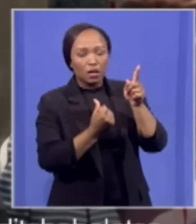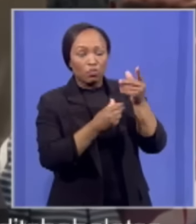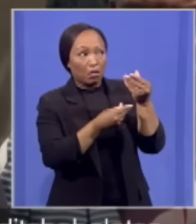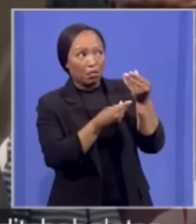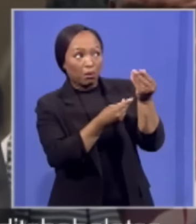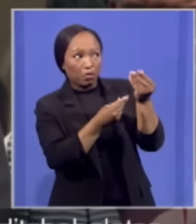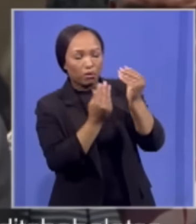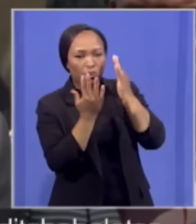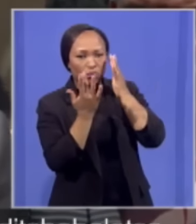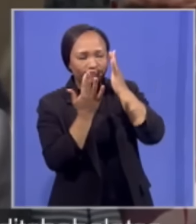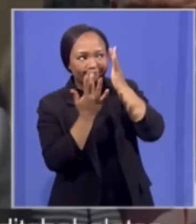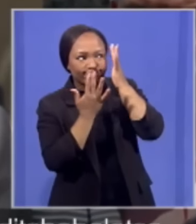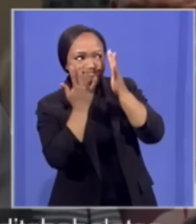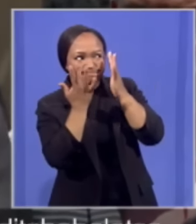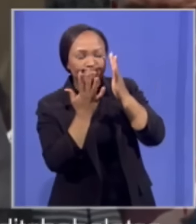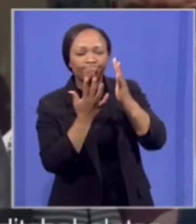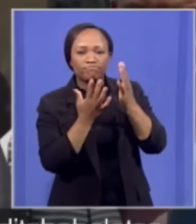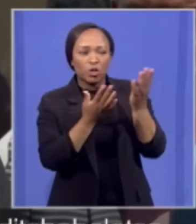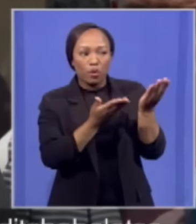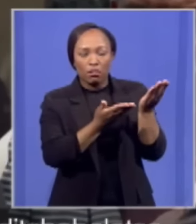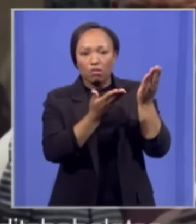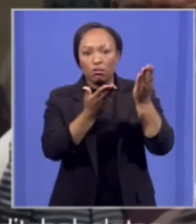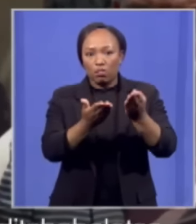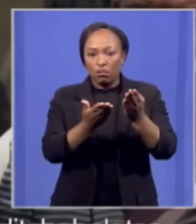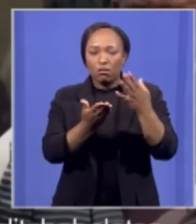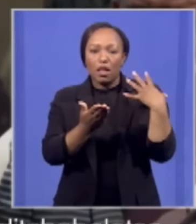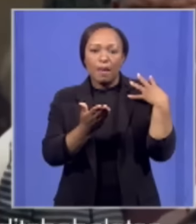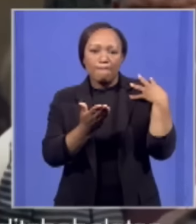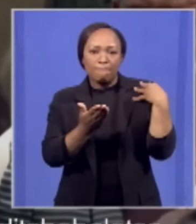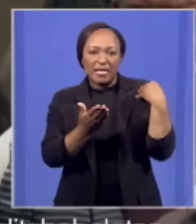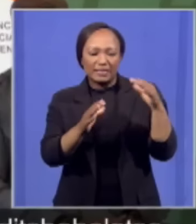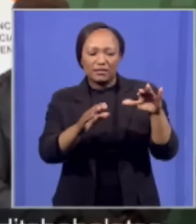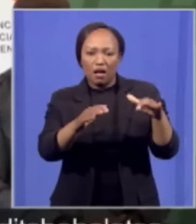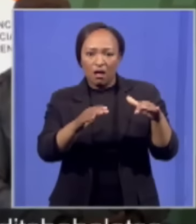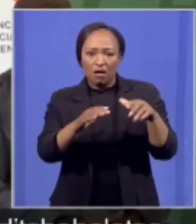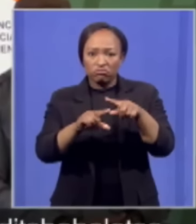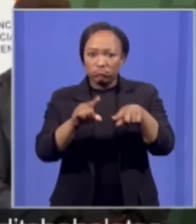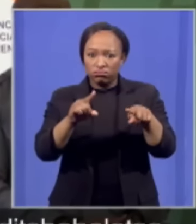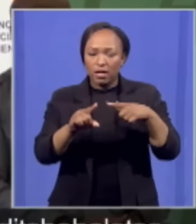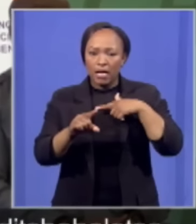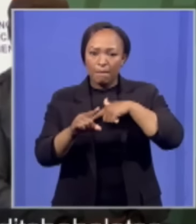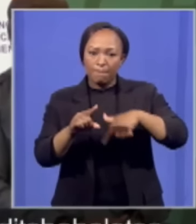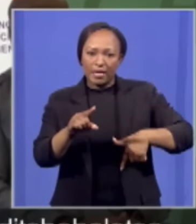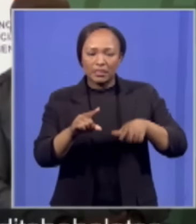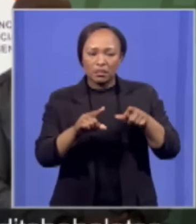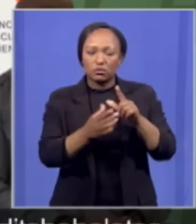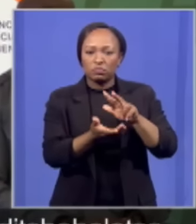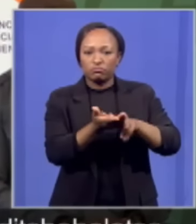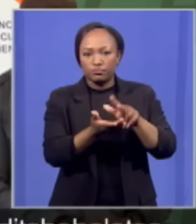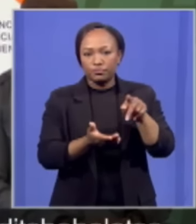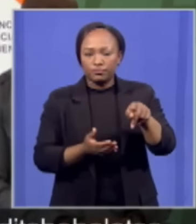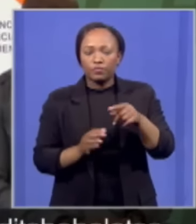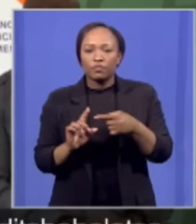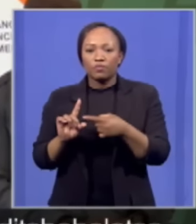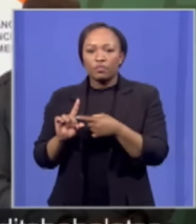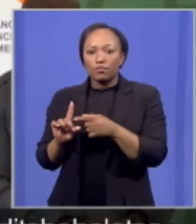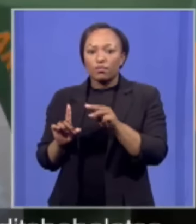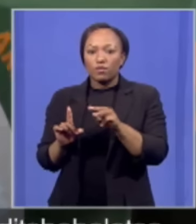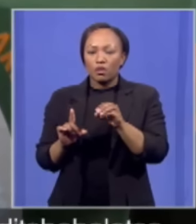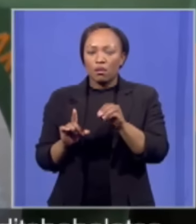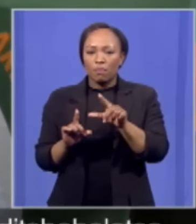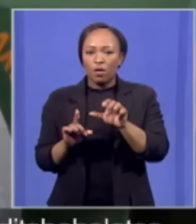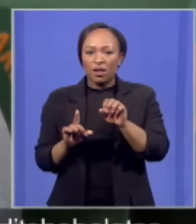consideration, take it to Cabinet, because this is a Cabinet intervention. Gabagare meiara Molefe Morutse a re o na le tsholofelo ya